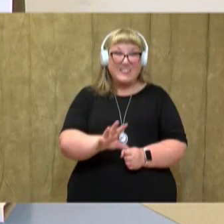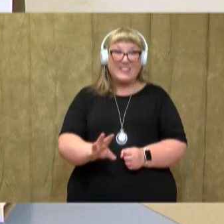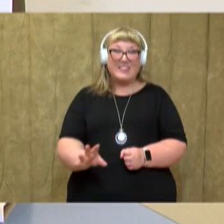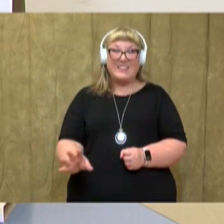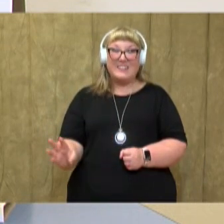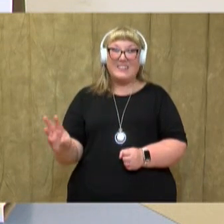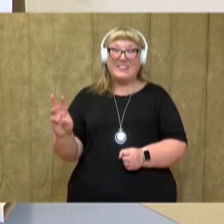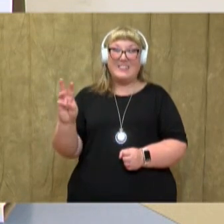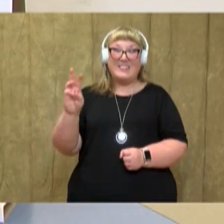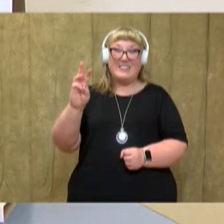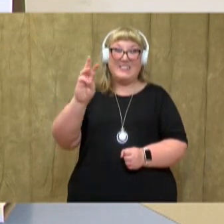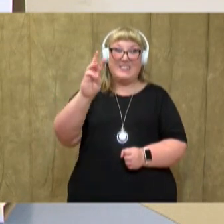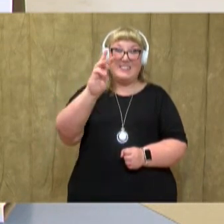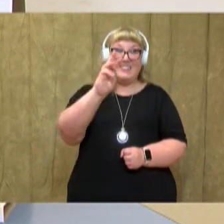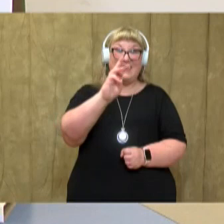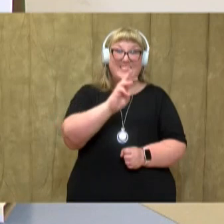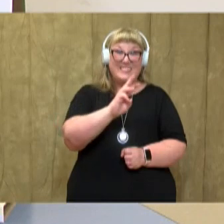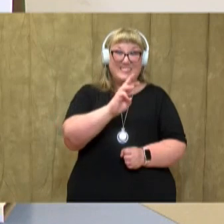5,